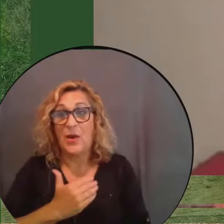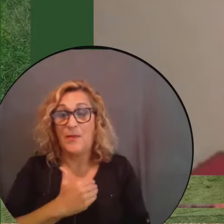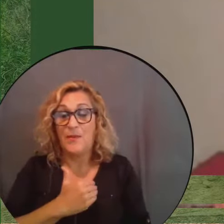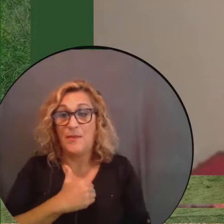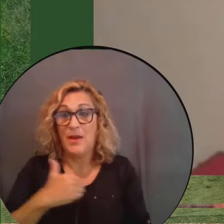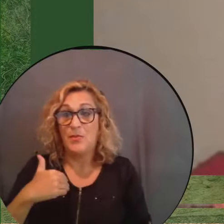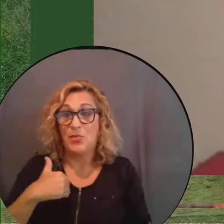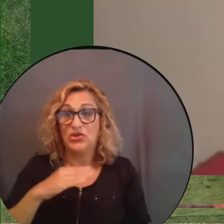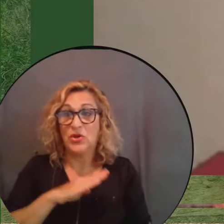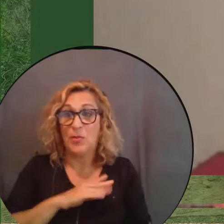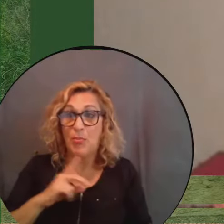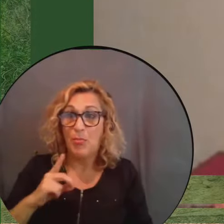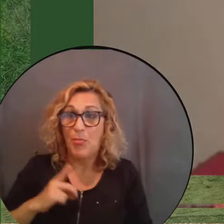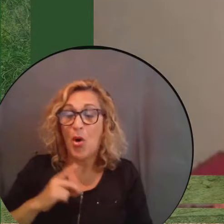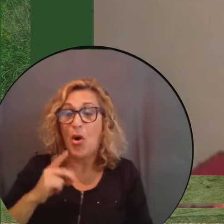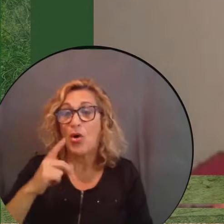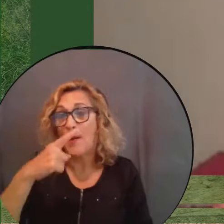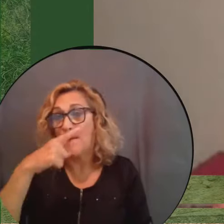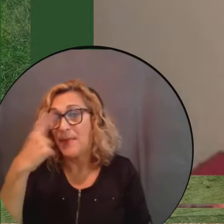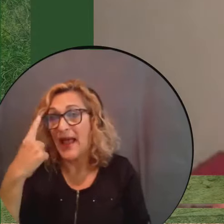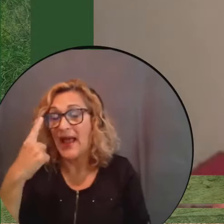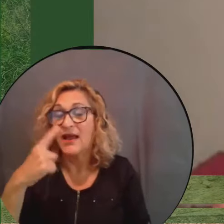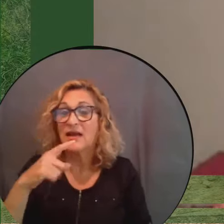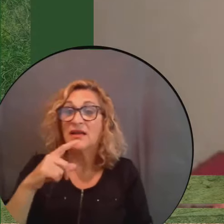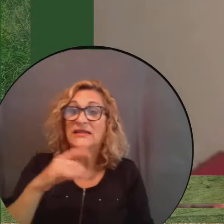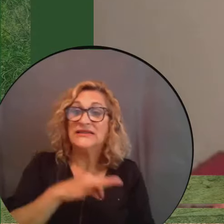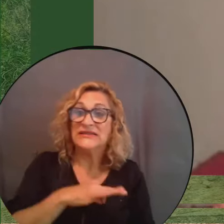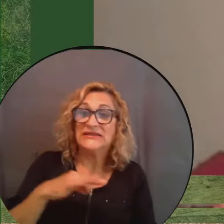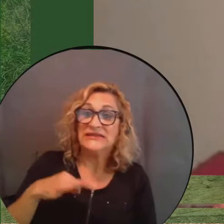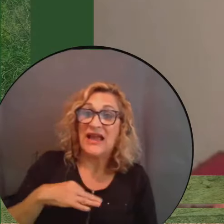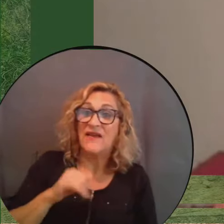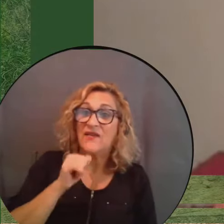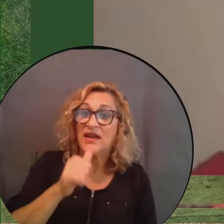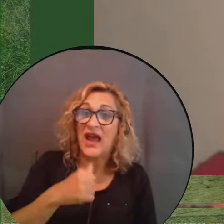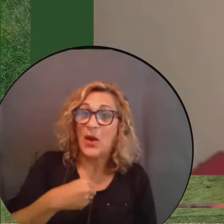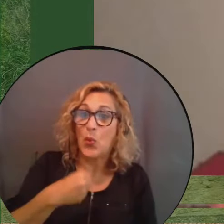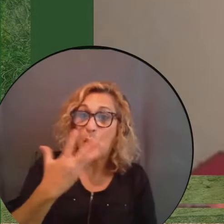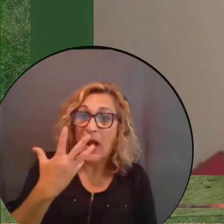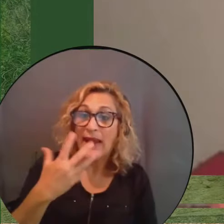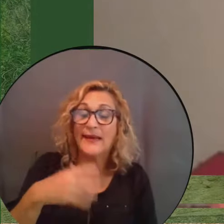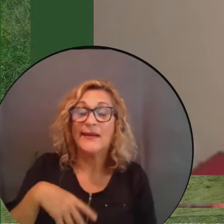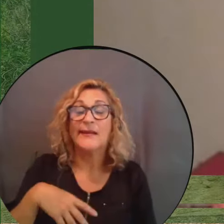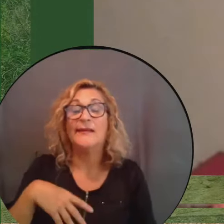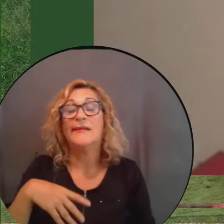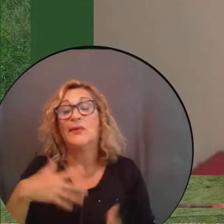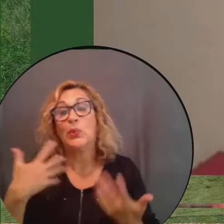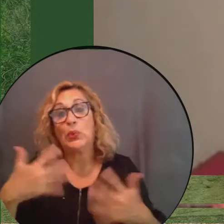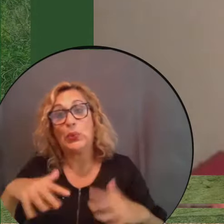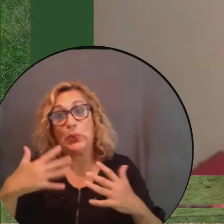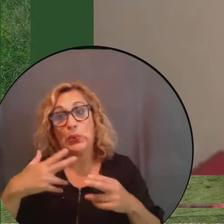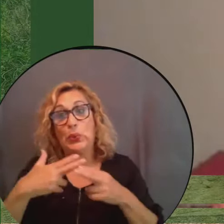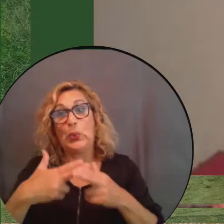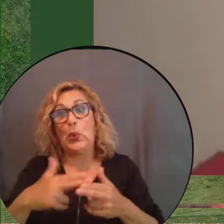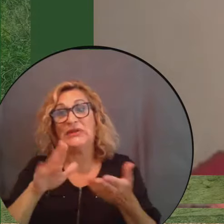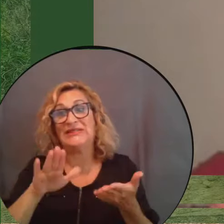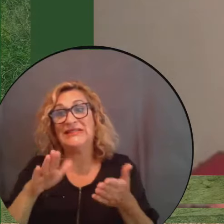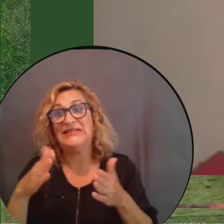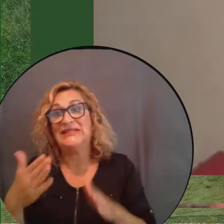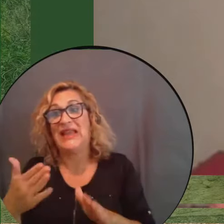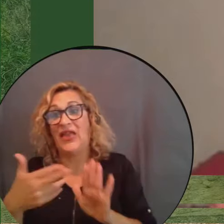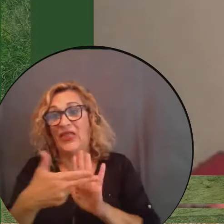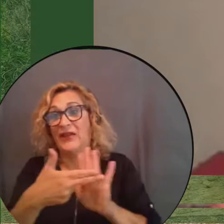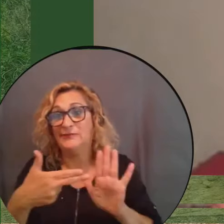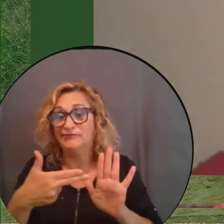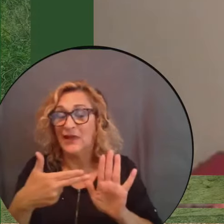of our staff are non-white, and that can be an absolute immediate death sentence in so many states. But Alabama has really horrific